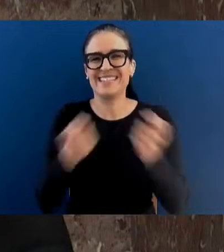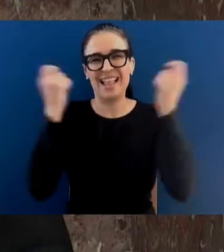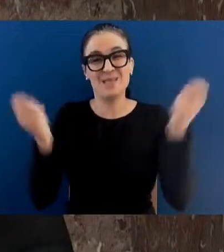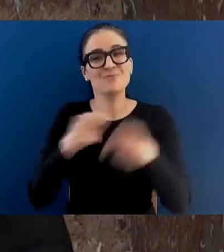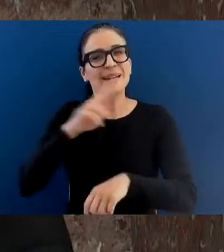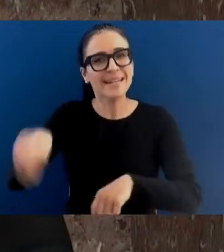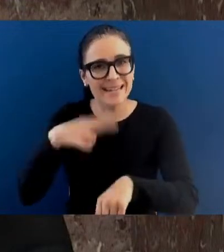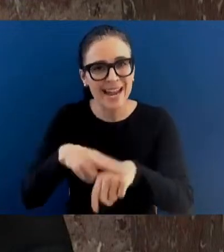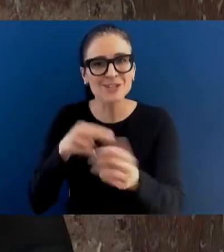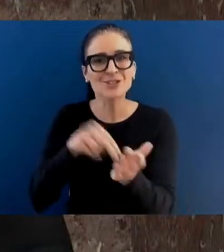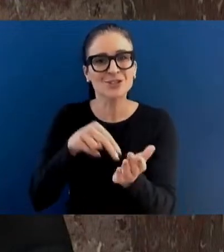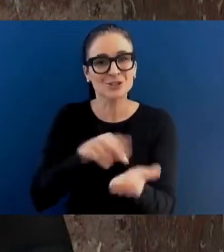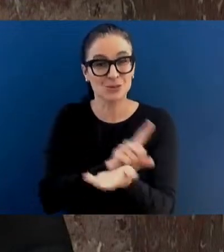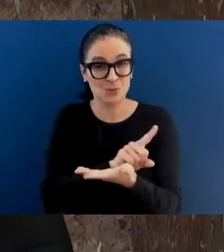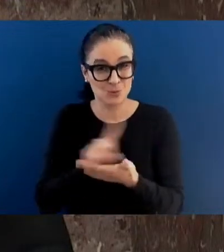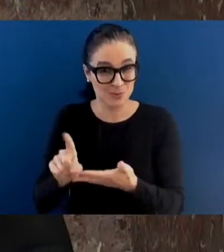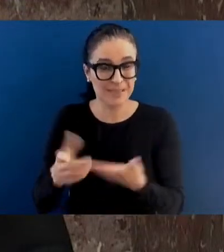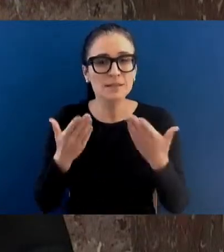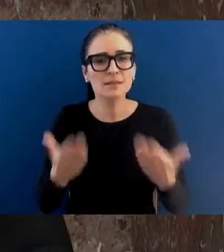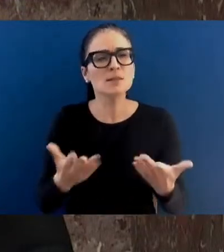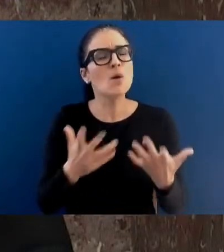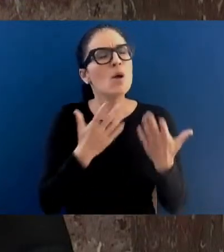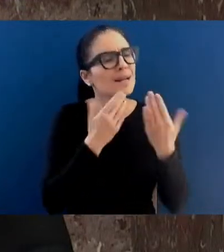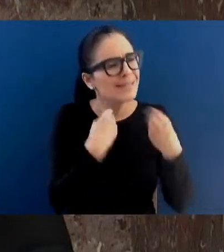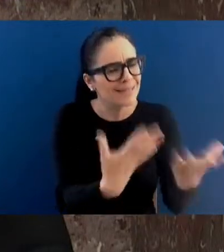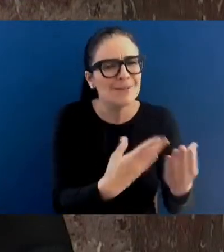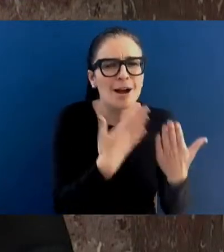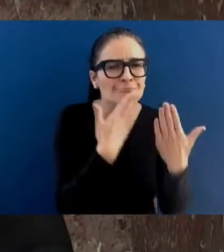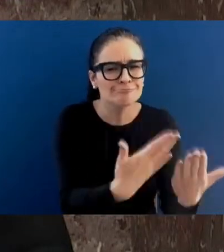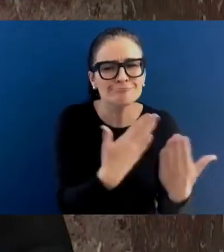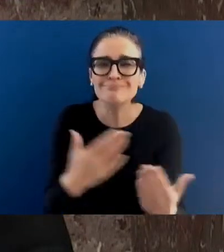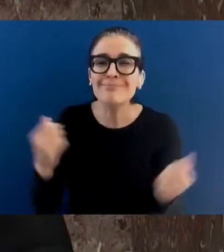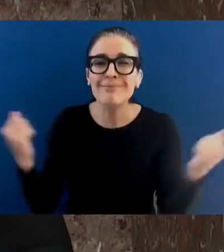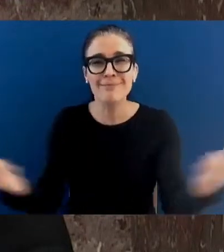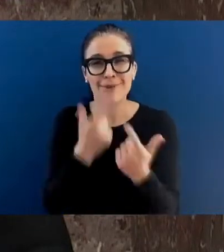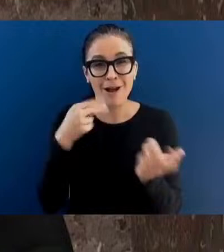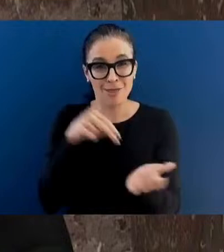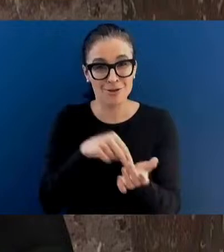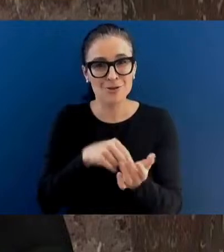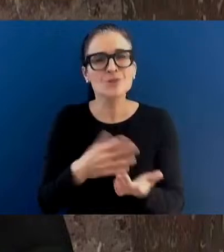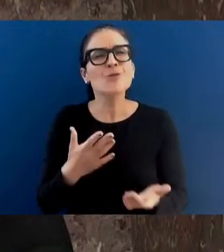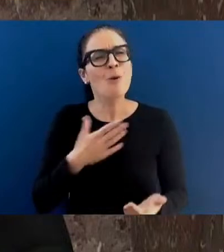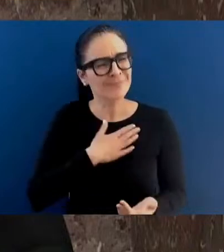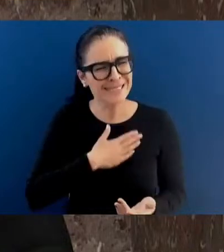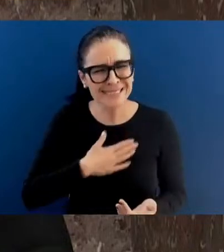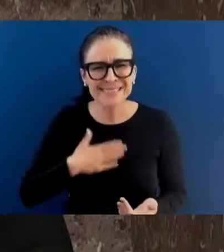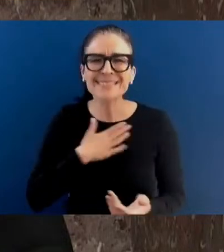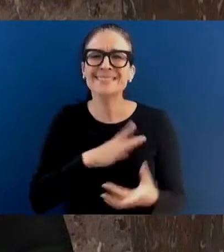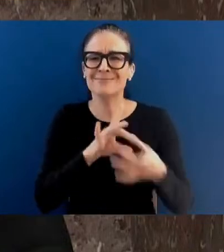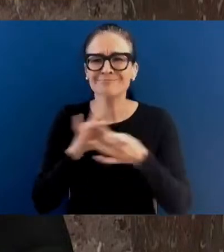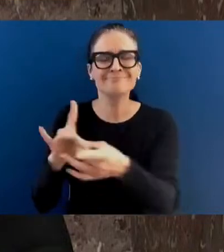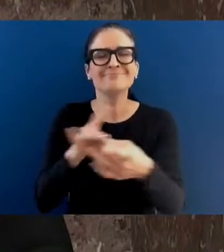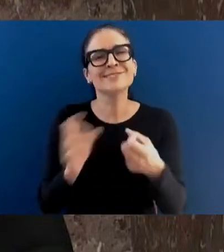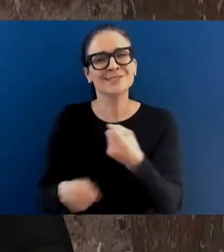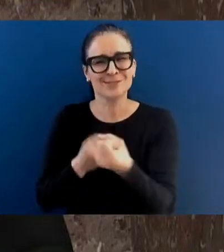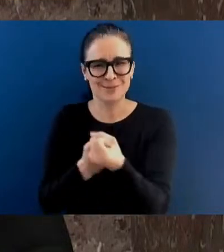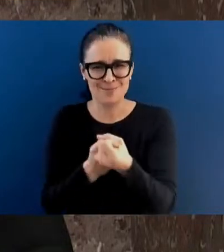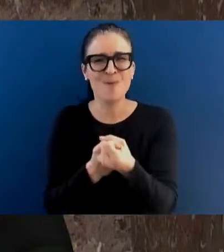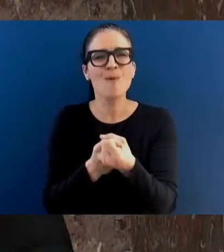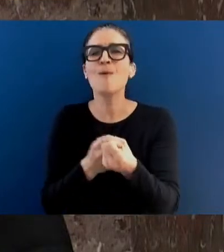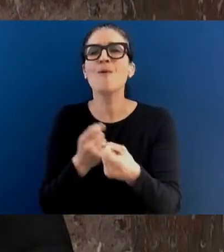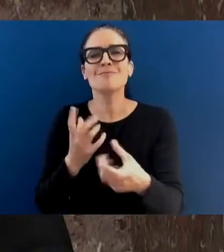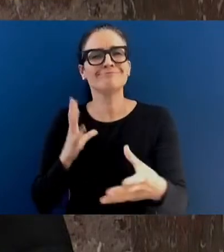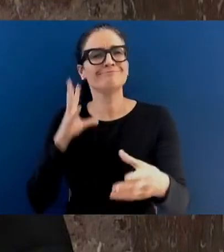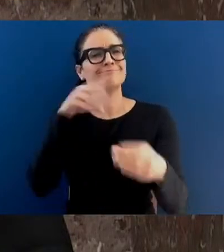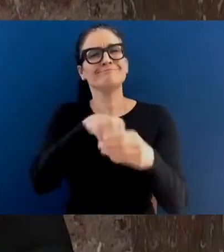contribution of nurses. Let us stand in solidarity with them, advocating for improved working conditions, resources, and recognition for